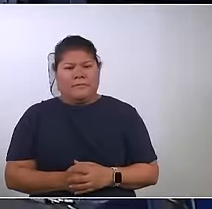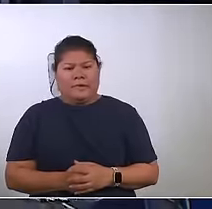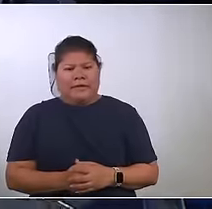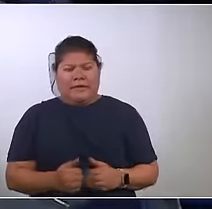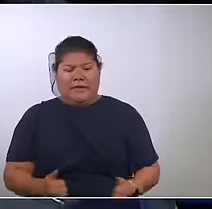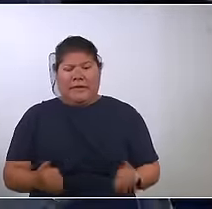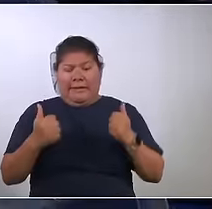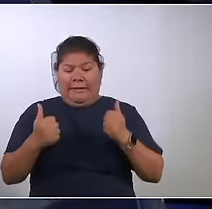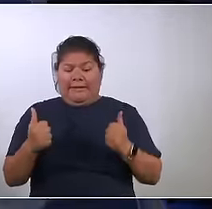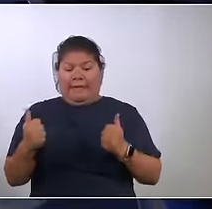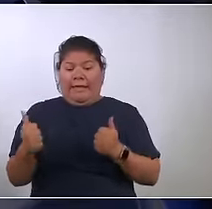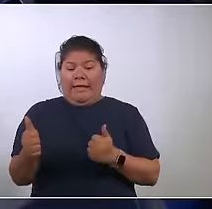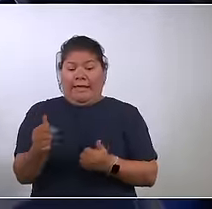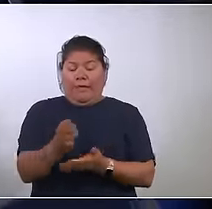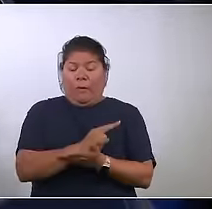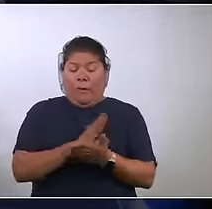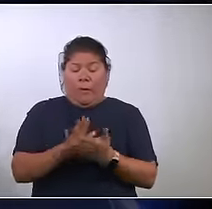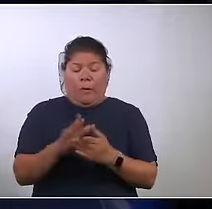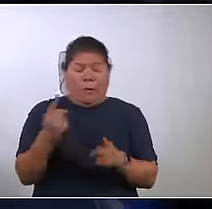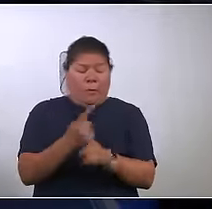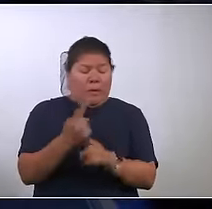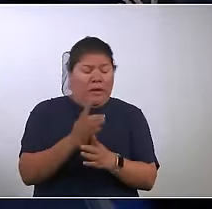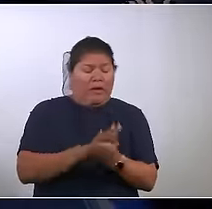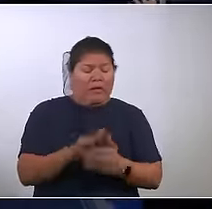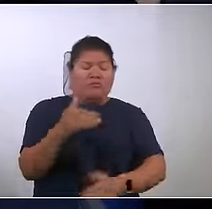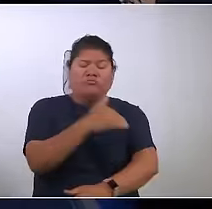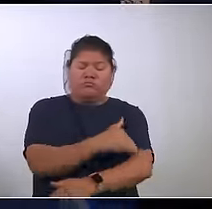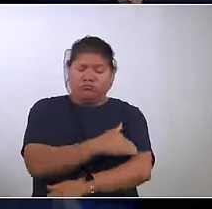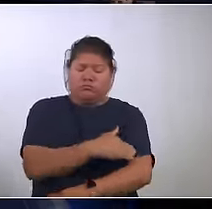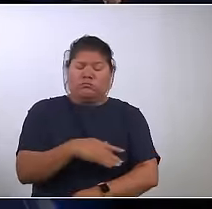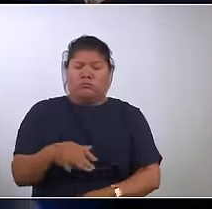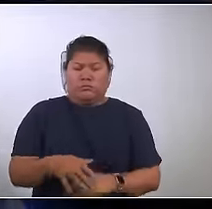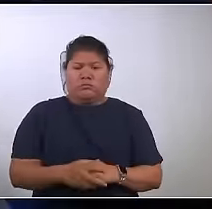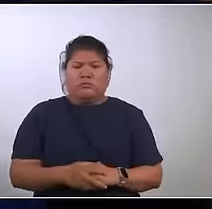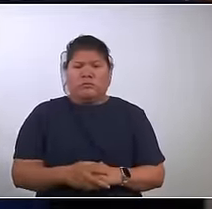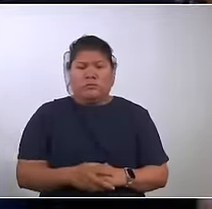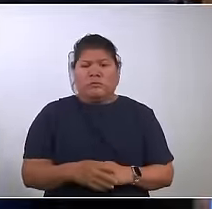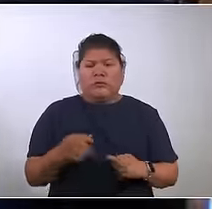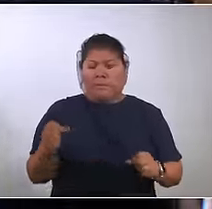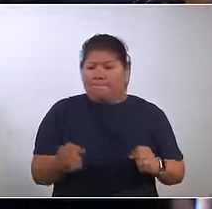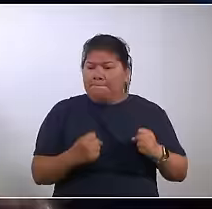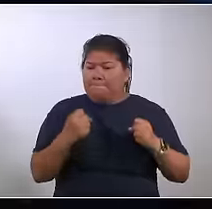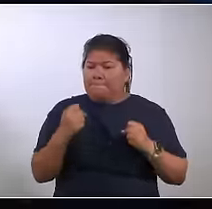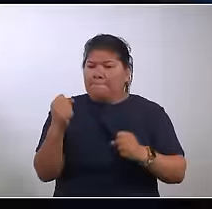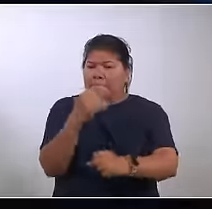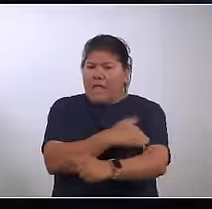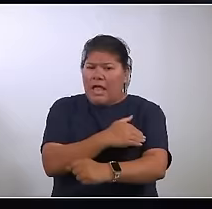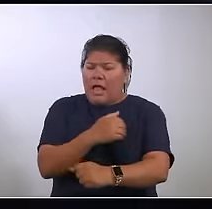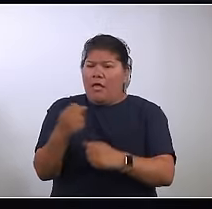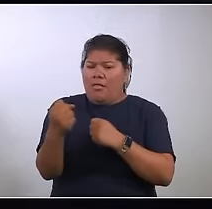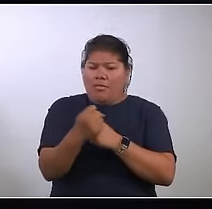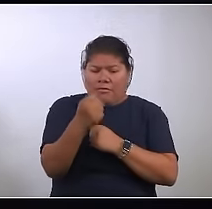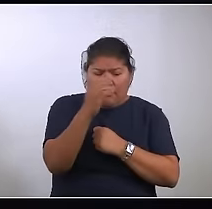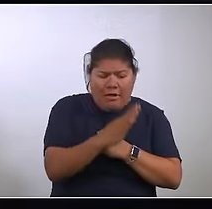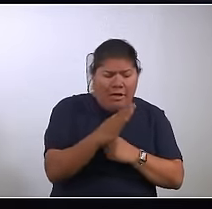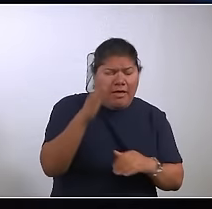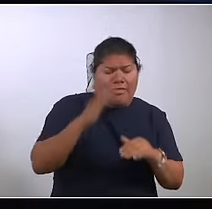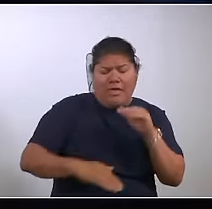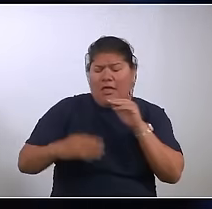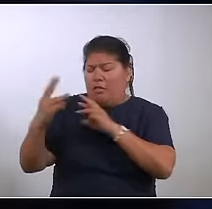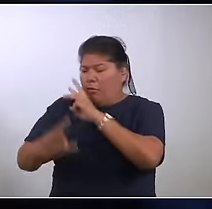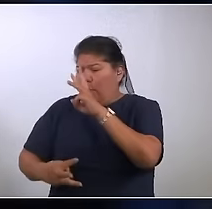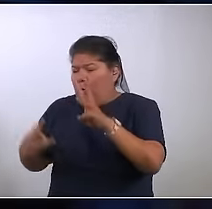living a life of holiness and of righteousness. Hay poder en vivir una vida de santidad y justicia. There's power in loving God more than loving the world. En amar a